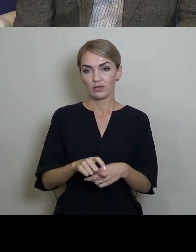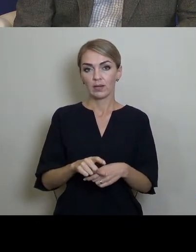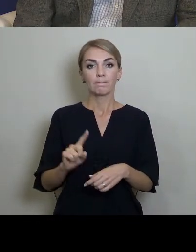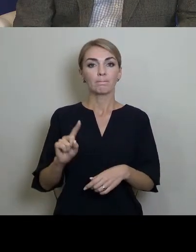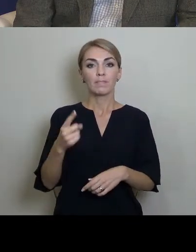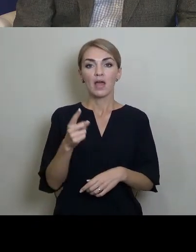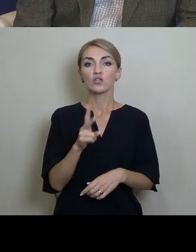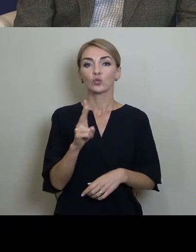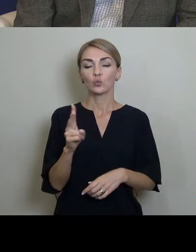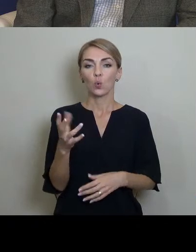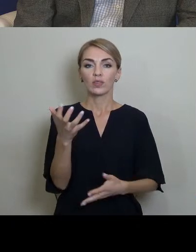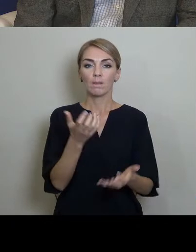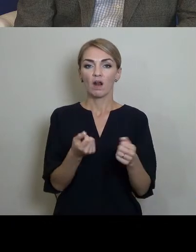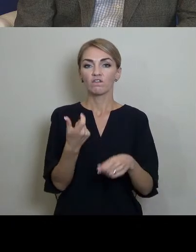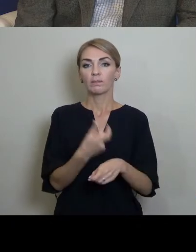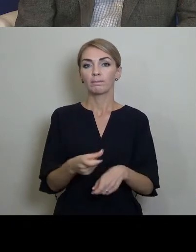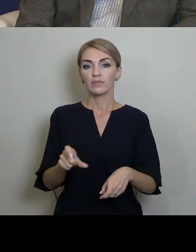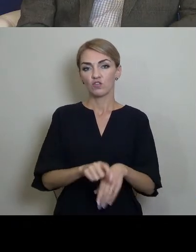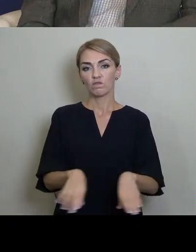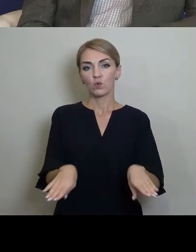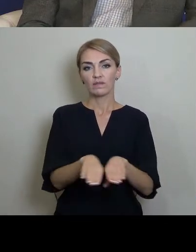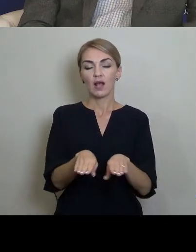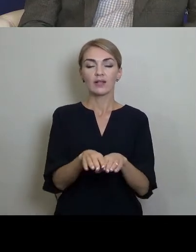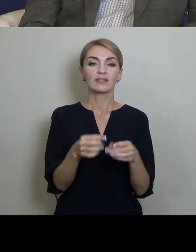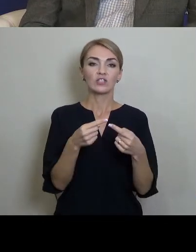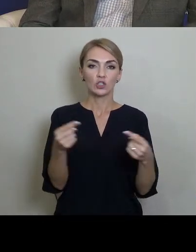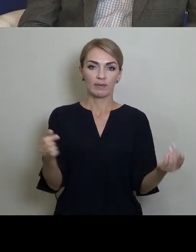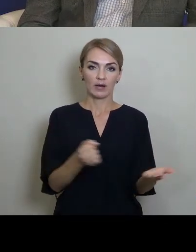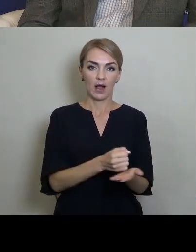relative majority.